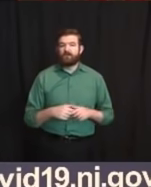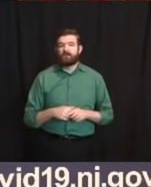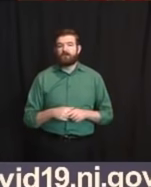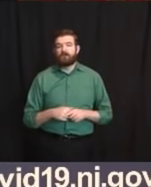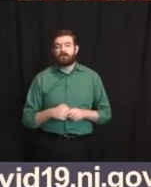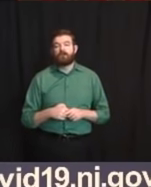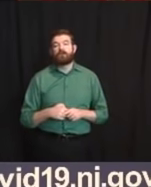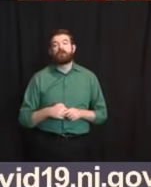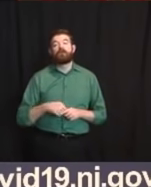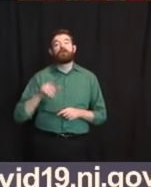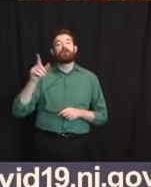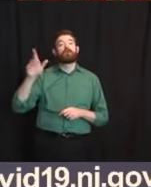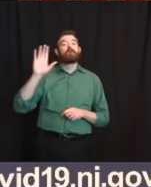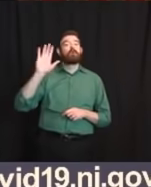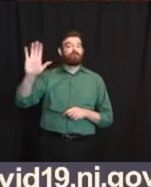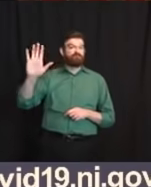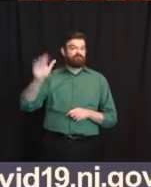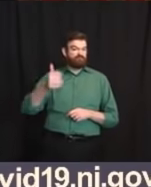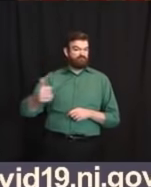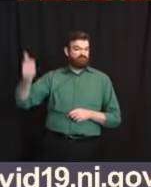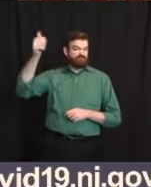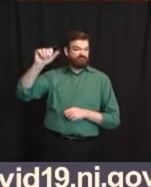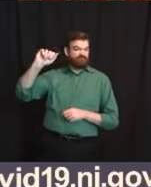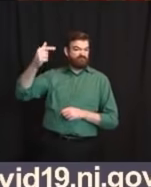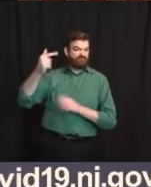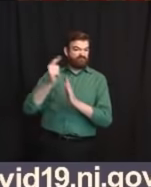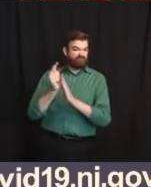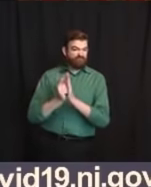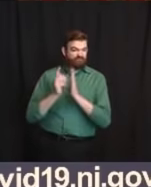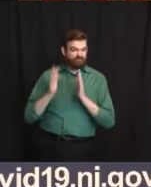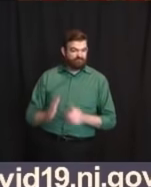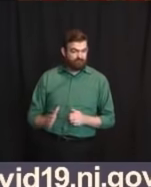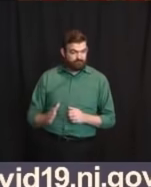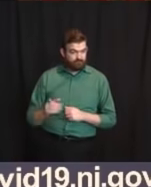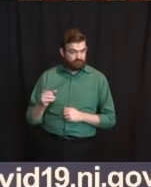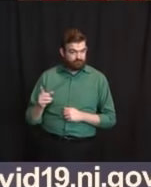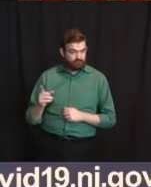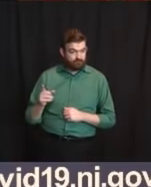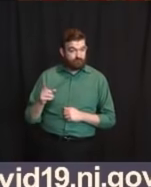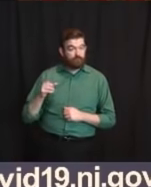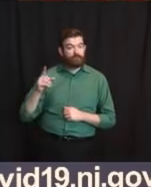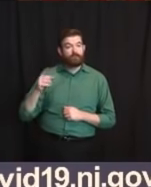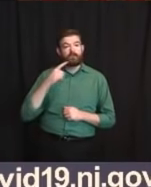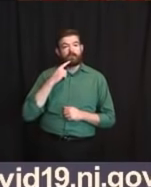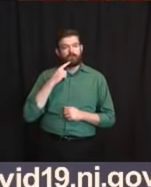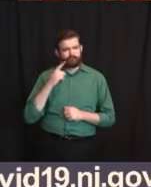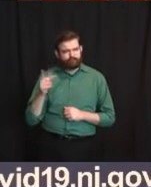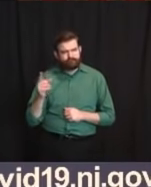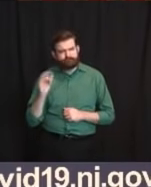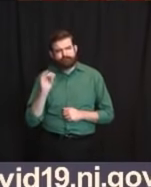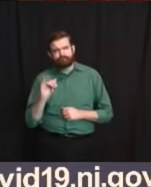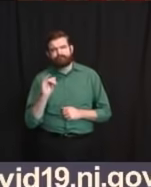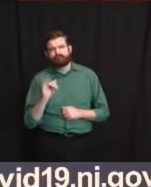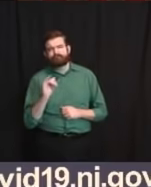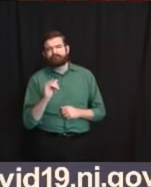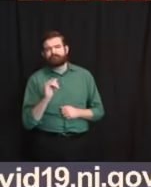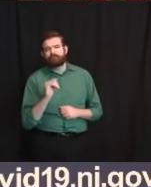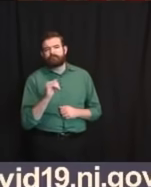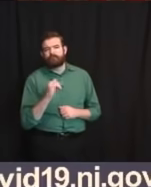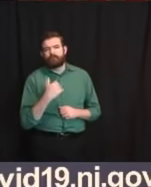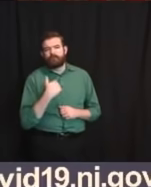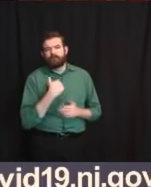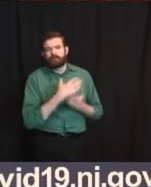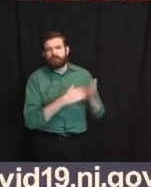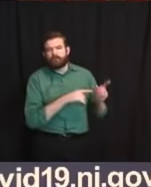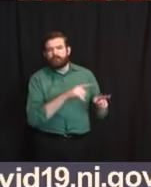by his office in fighting corruption generally. Perhaps look at North Bergen and Paterson and other allegations raised by the press over the